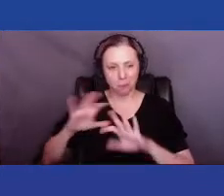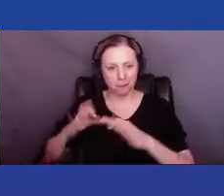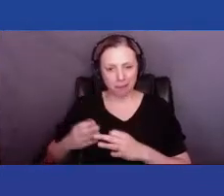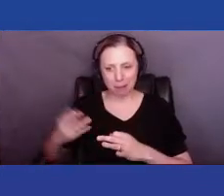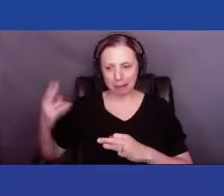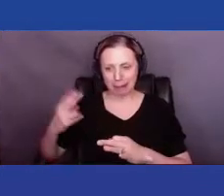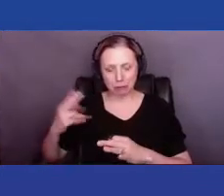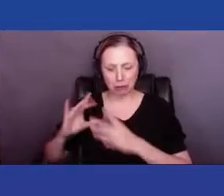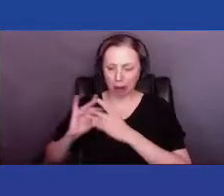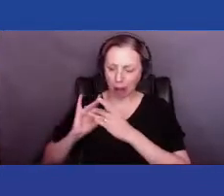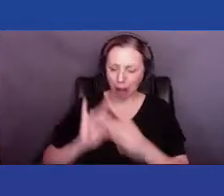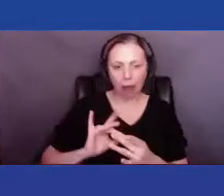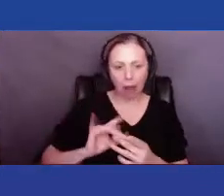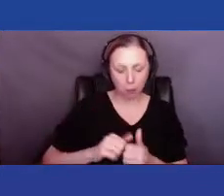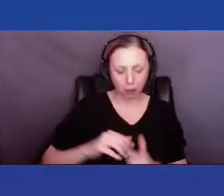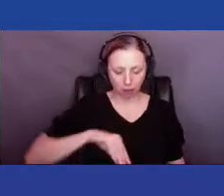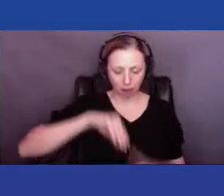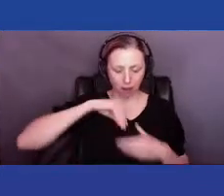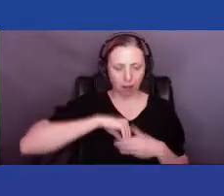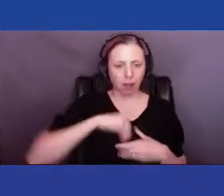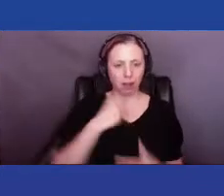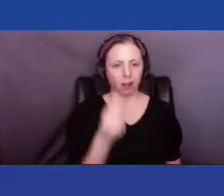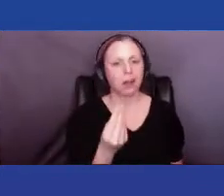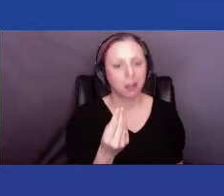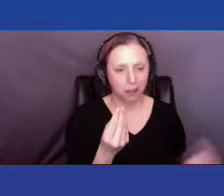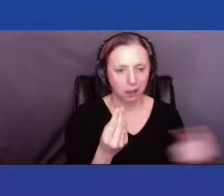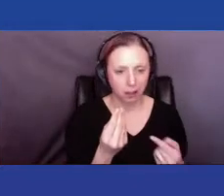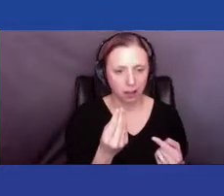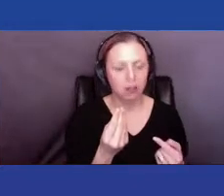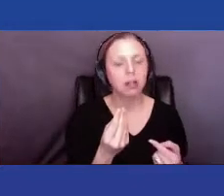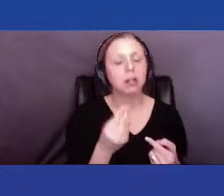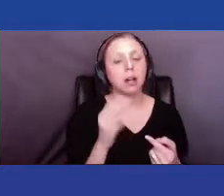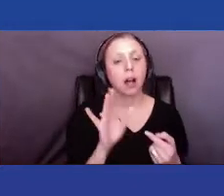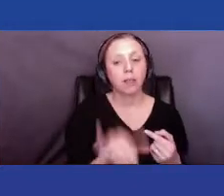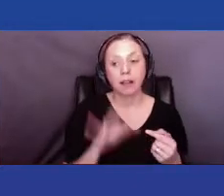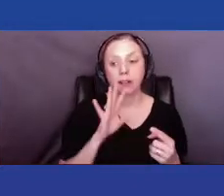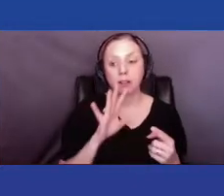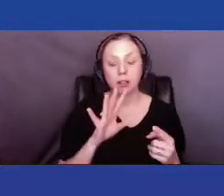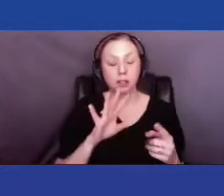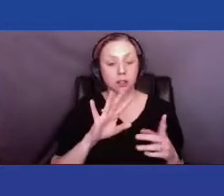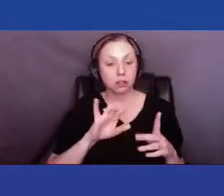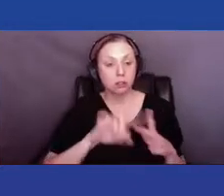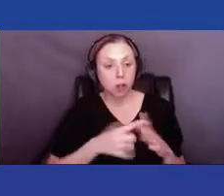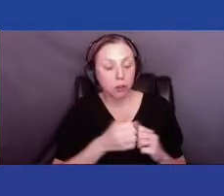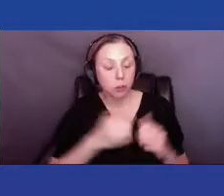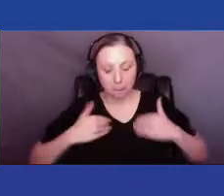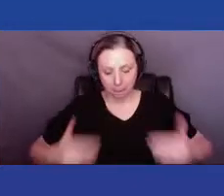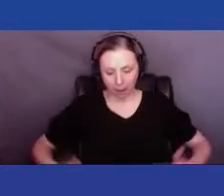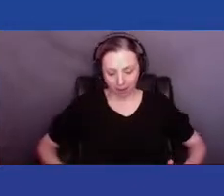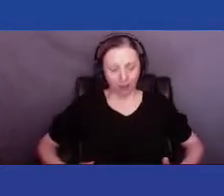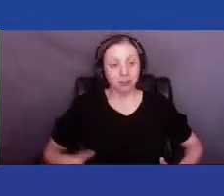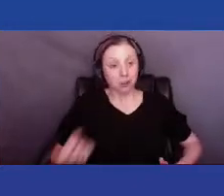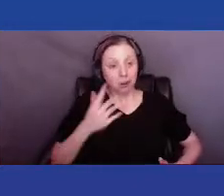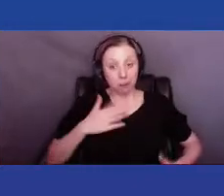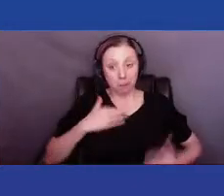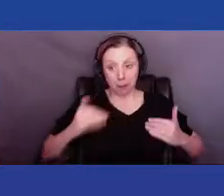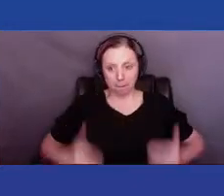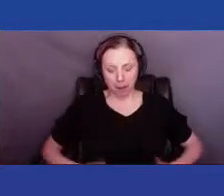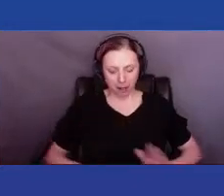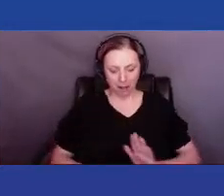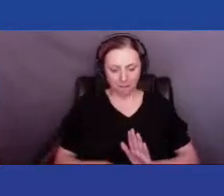big questions it's asking starts with bodies. My body finds itself after decades